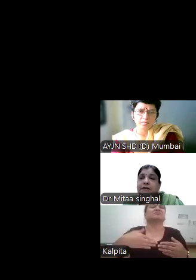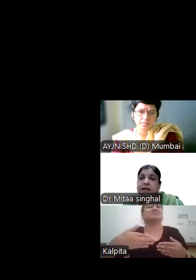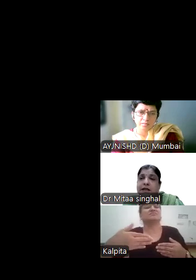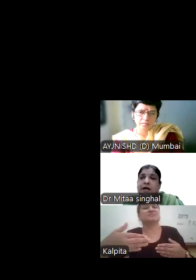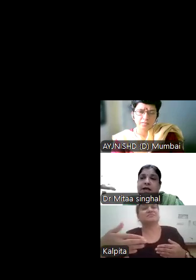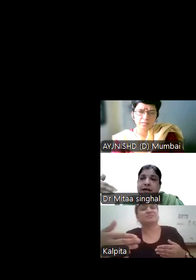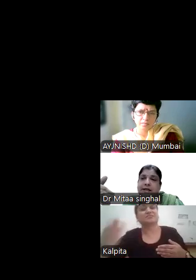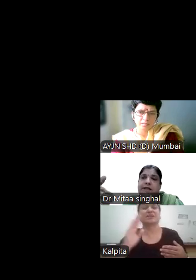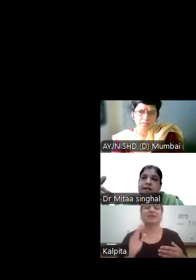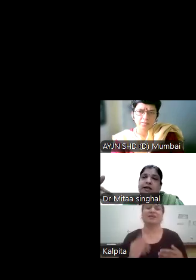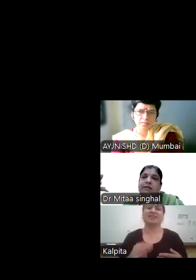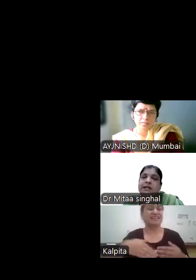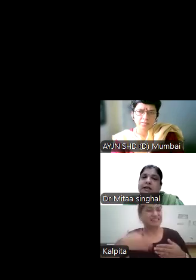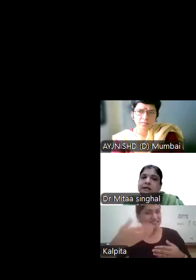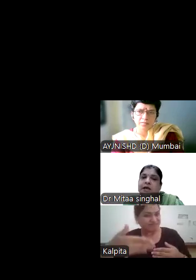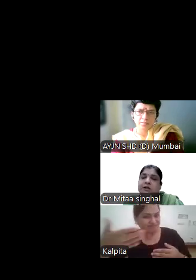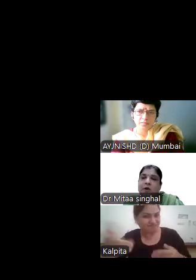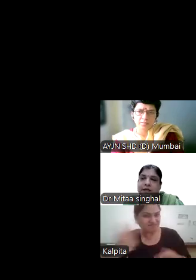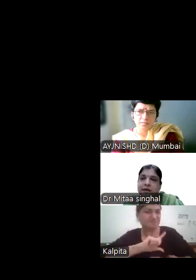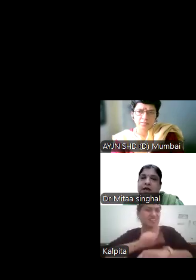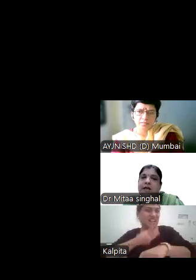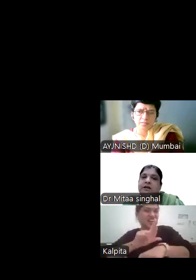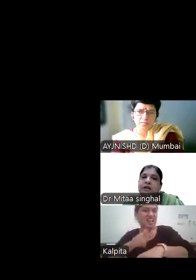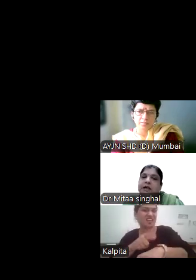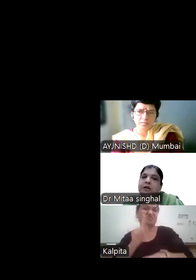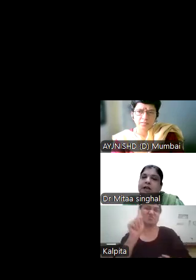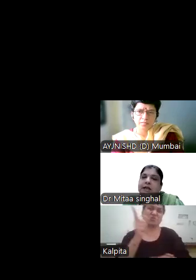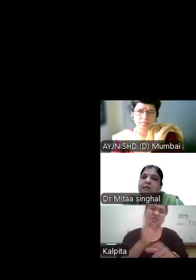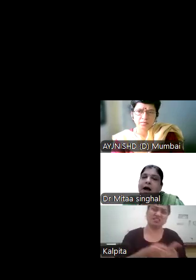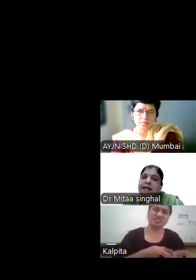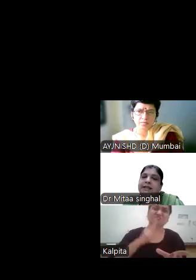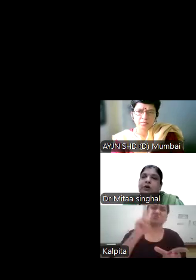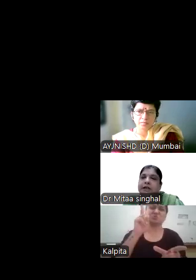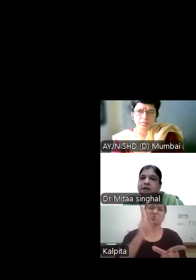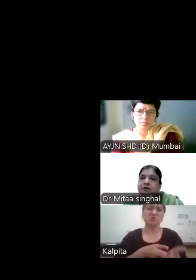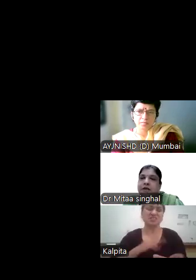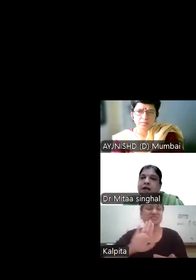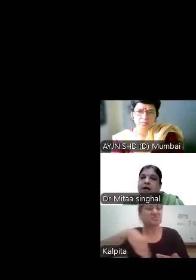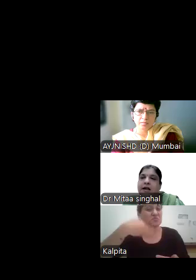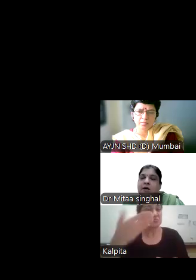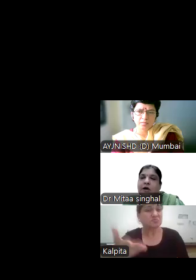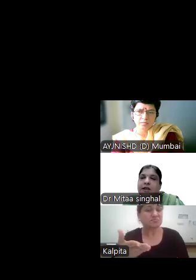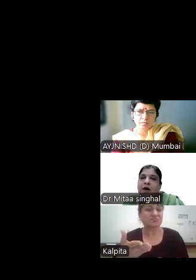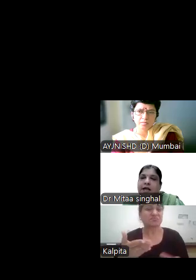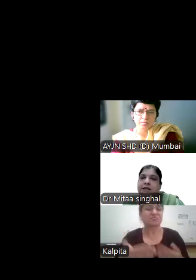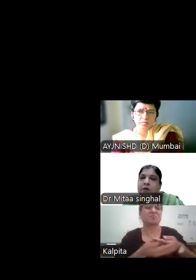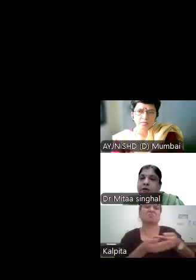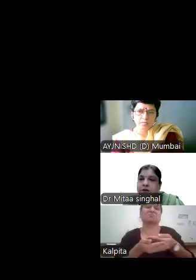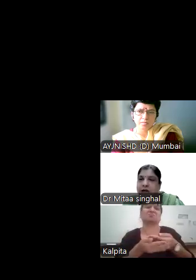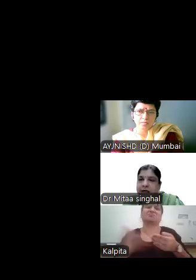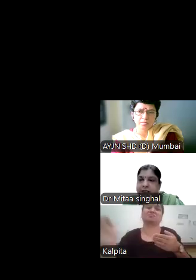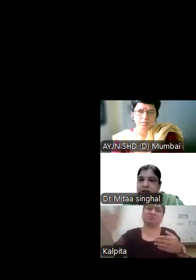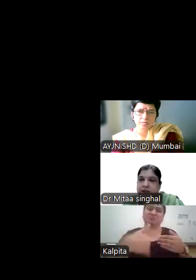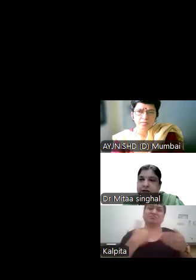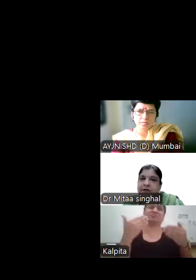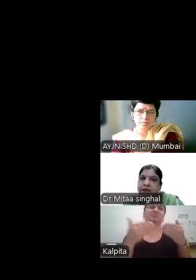not referred, they come at a later age, they come at 6 months, 1 year. So we need to take the milestone history. Like, what are the milestones